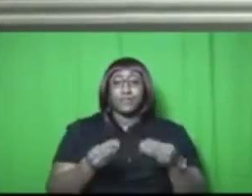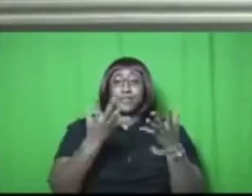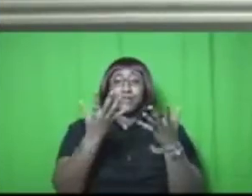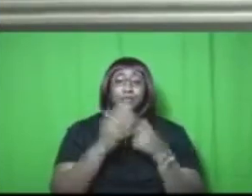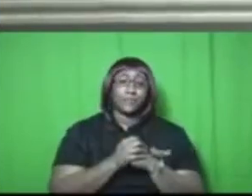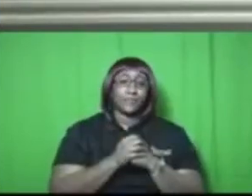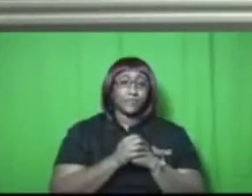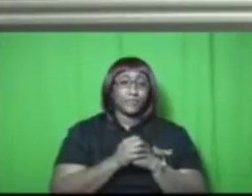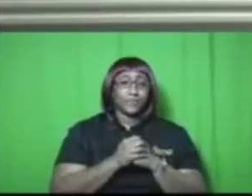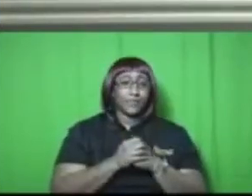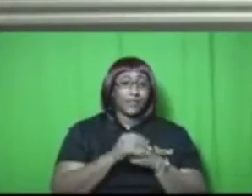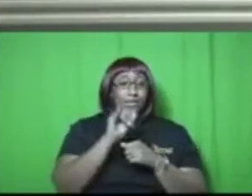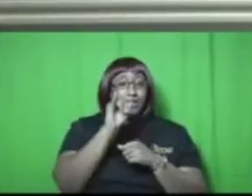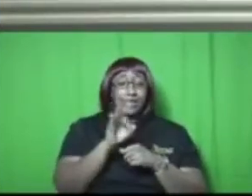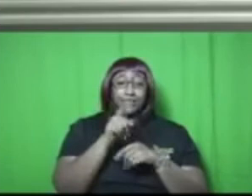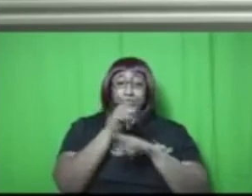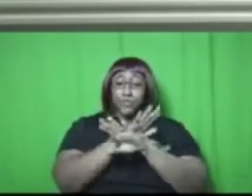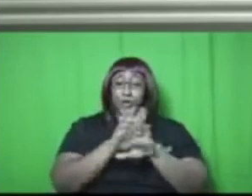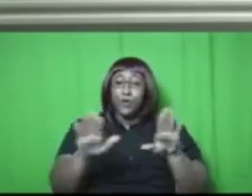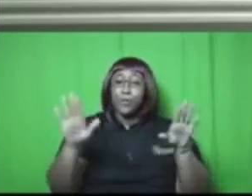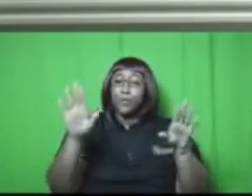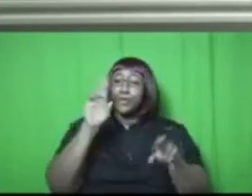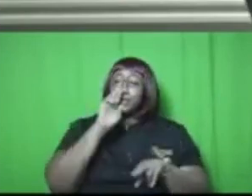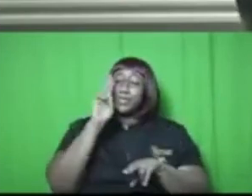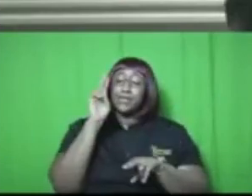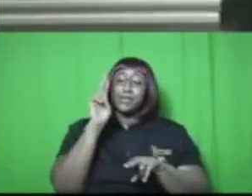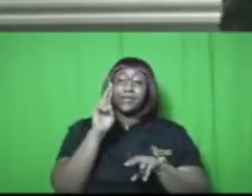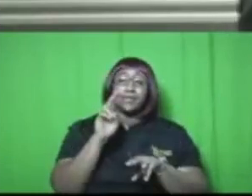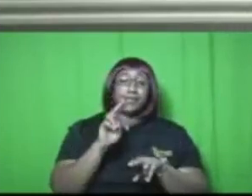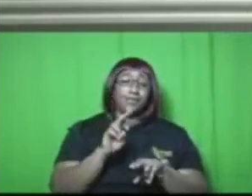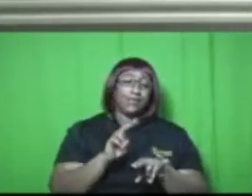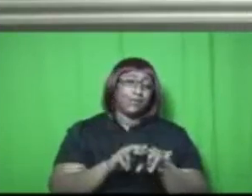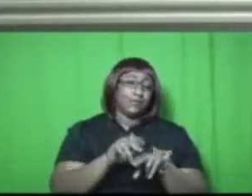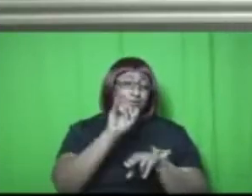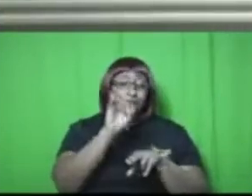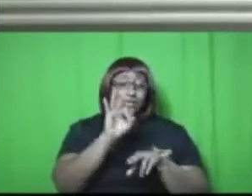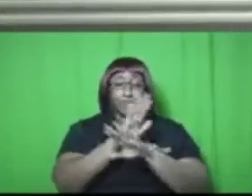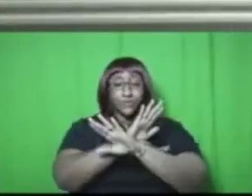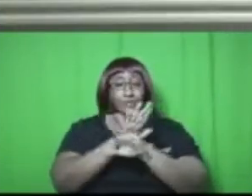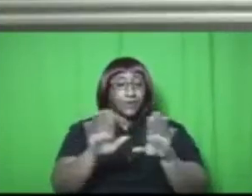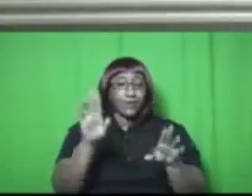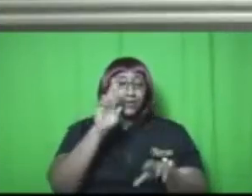doubts, all our doubts, all our doubts. Cast all your doubts. Cast all your doubts.